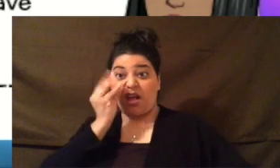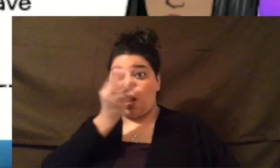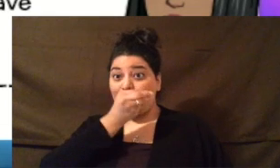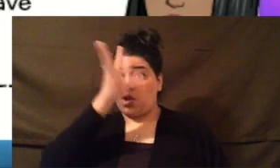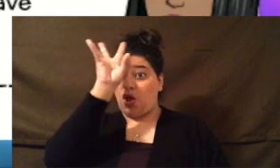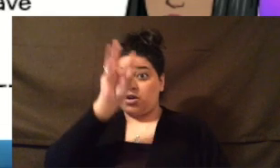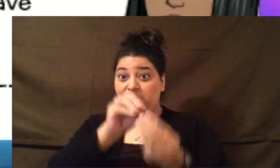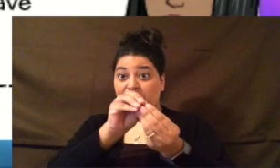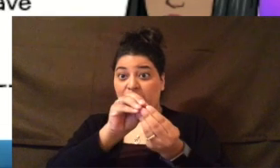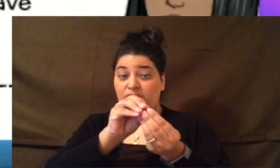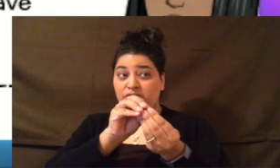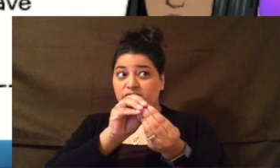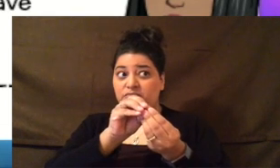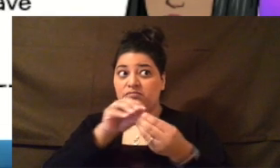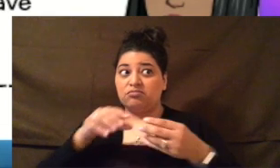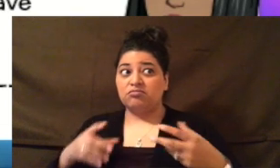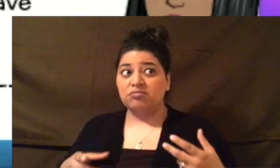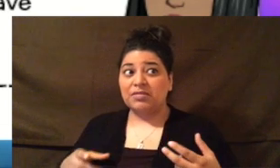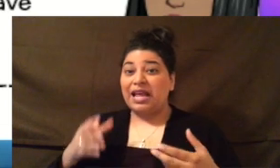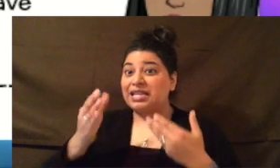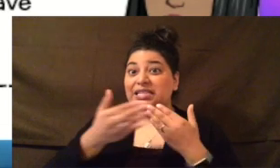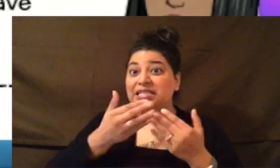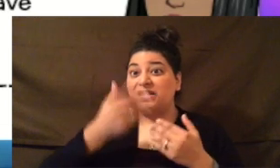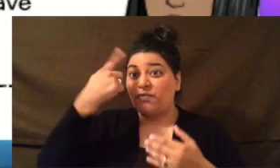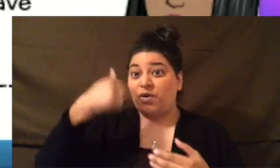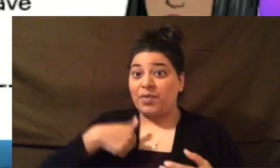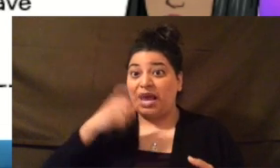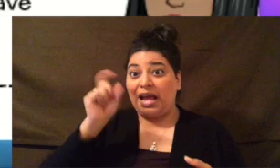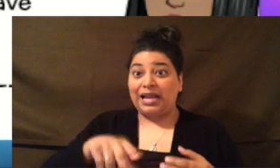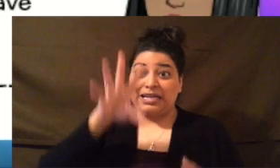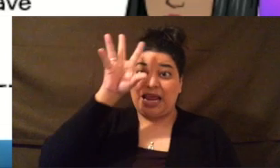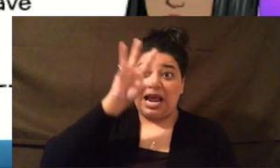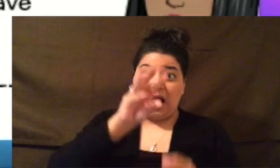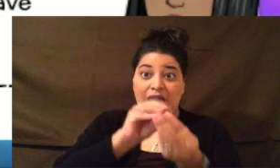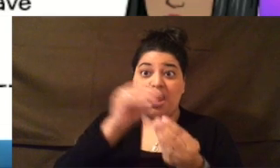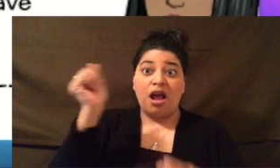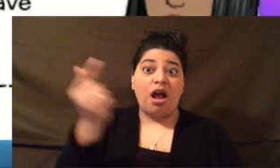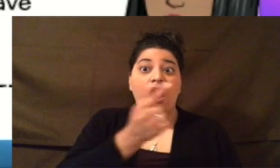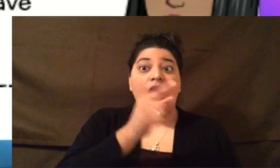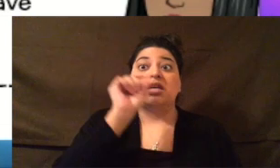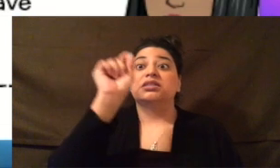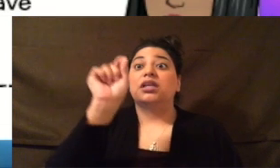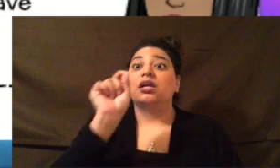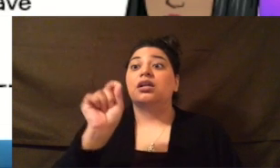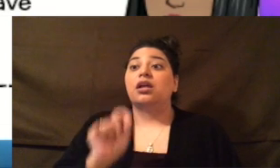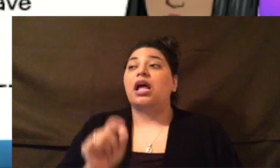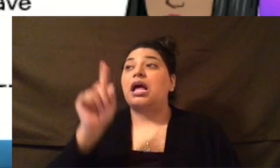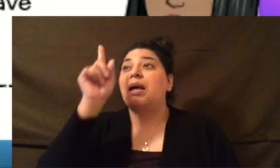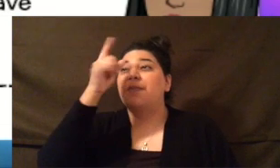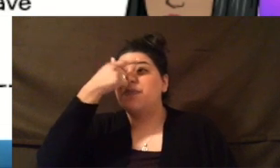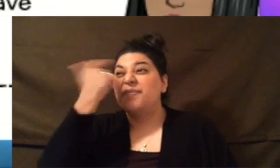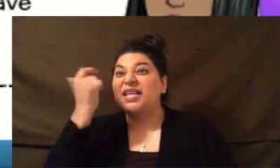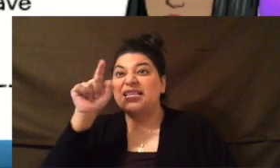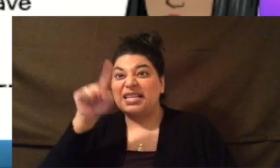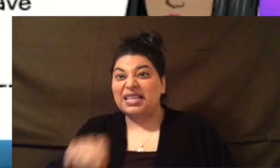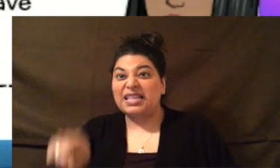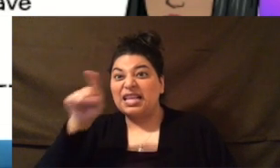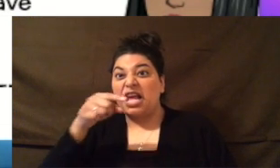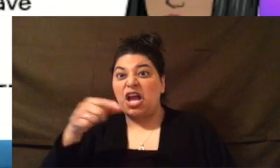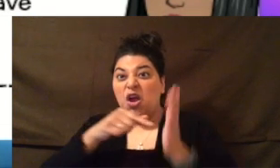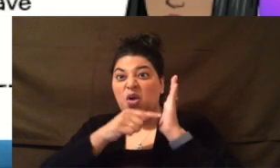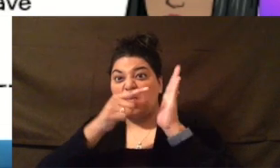many flowers total were examined. And that's pretty easy for me to do. All I need to do is add up all my dots because they represent